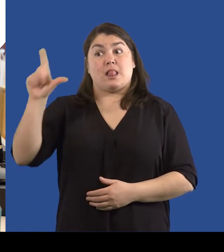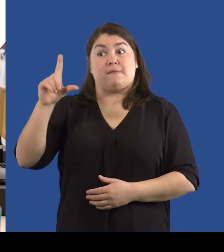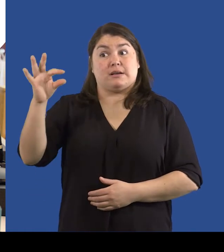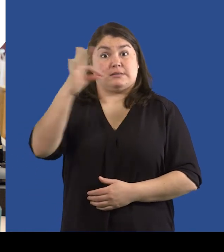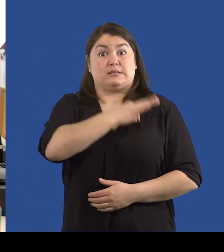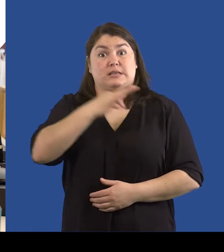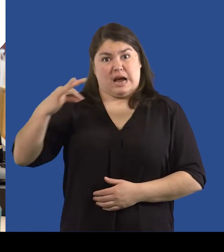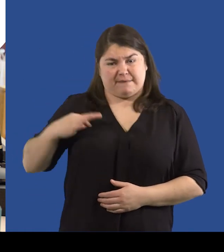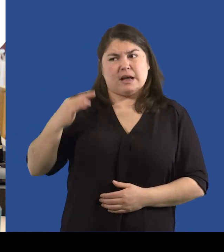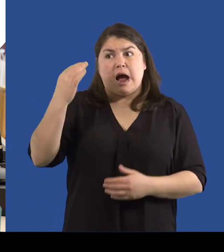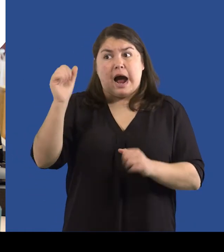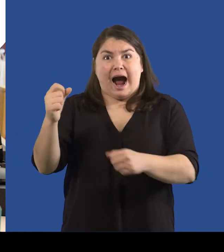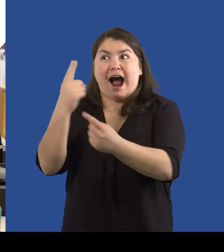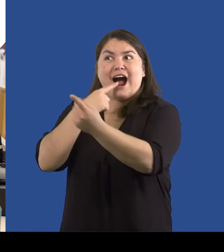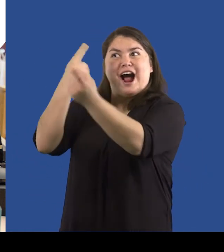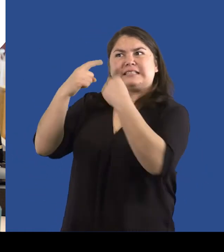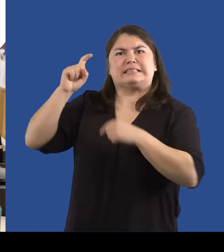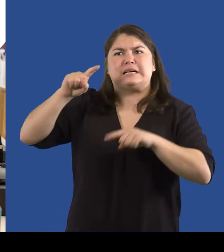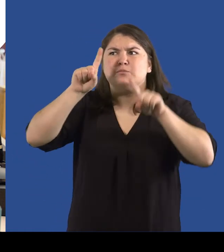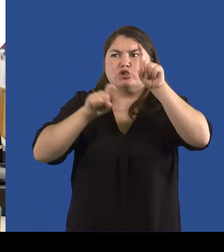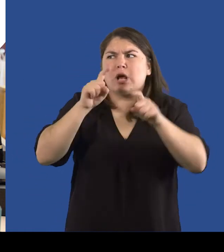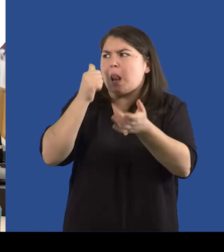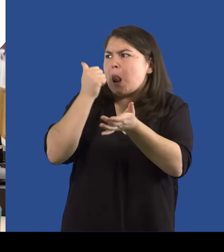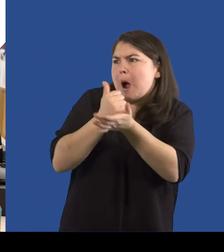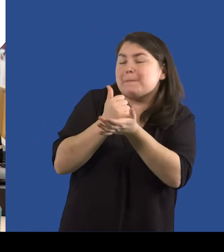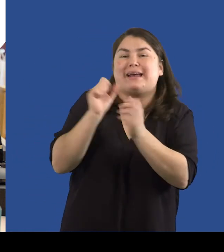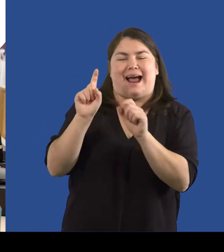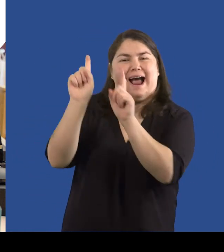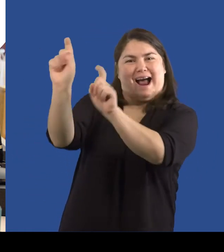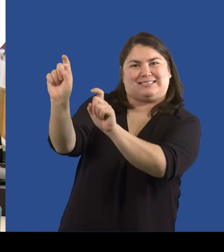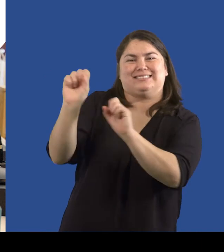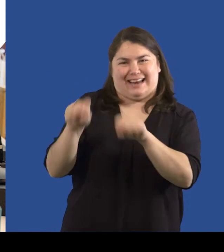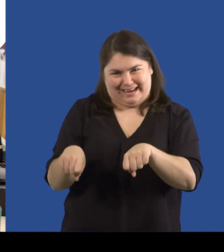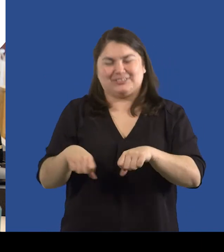Library staff can answer my questions and help me find what I need.